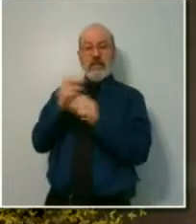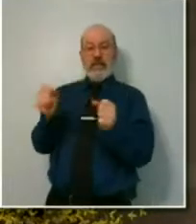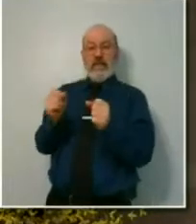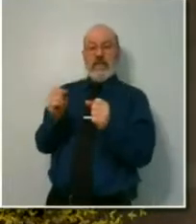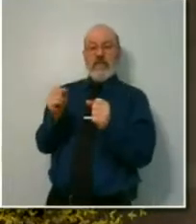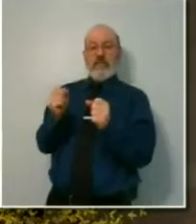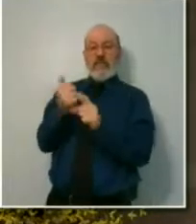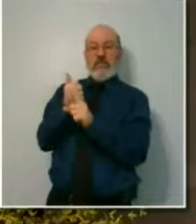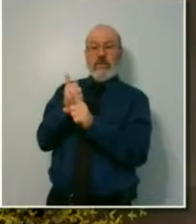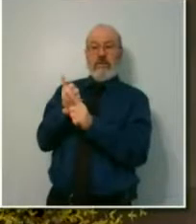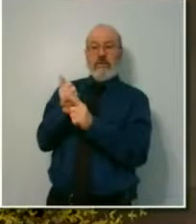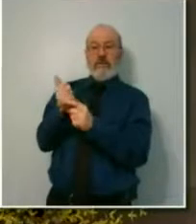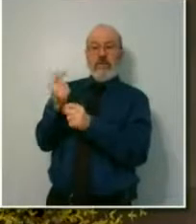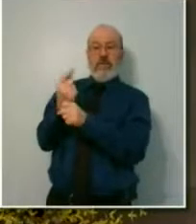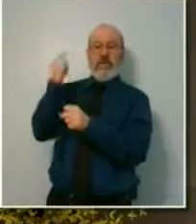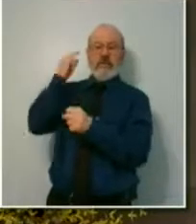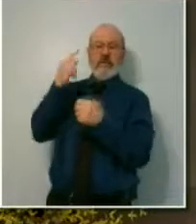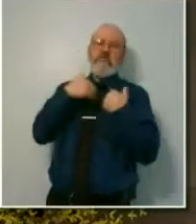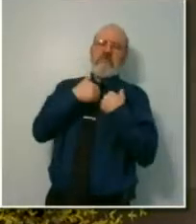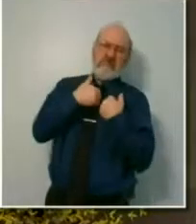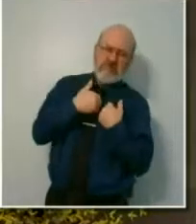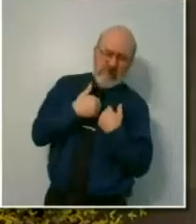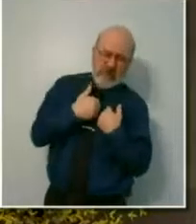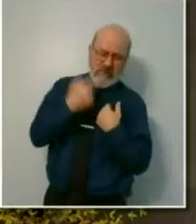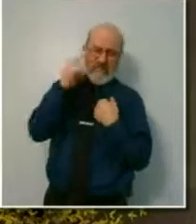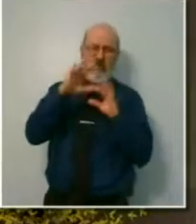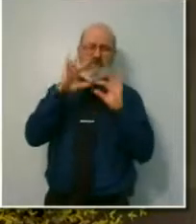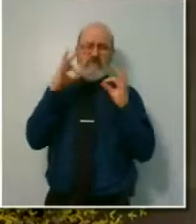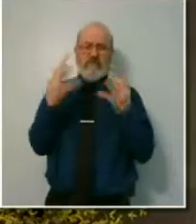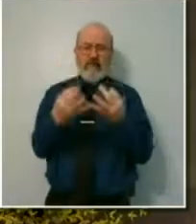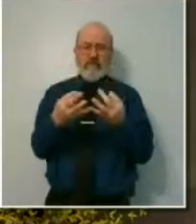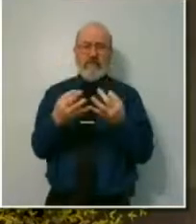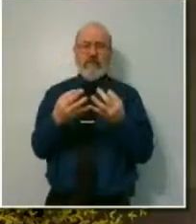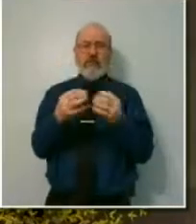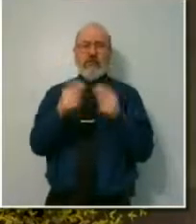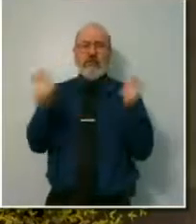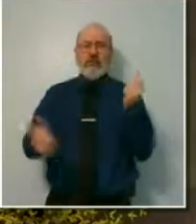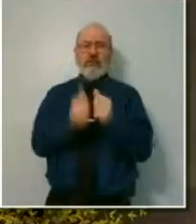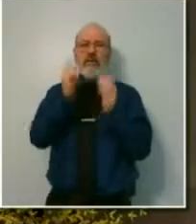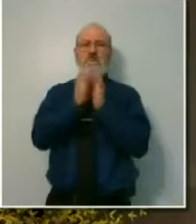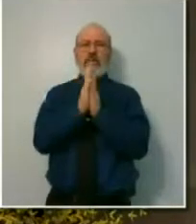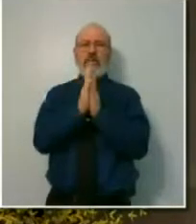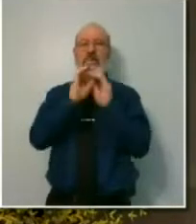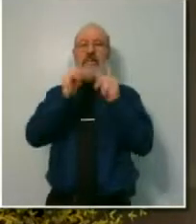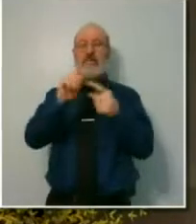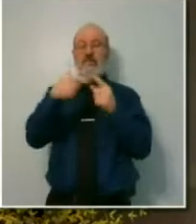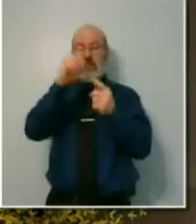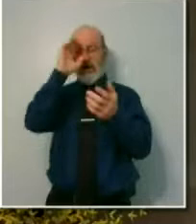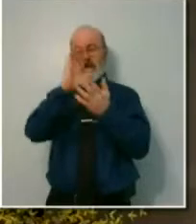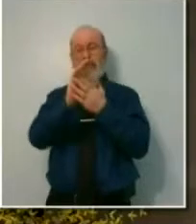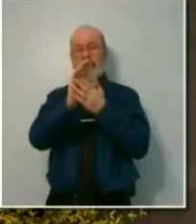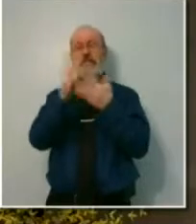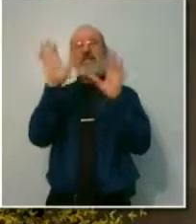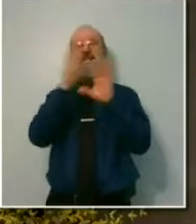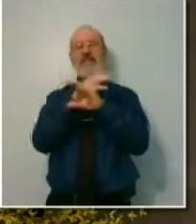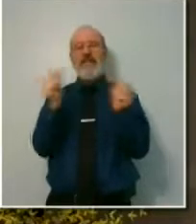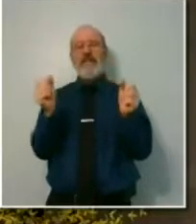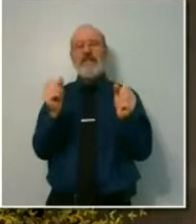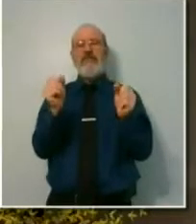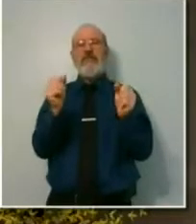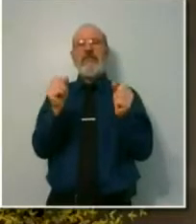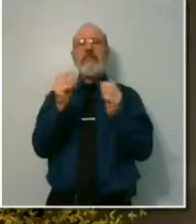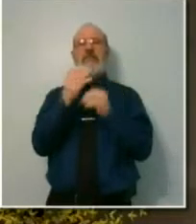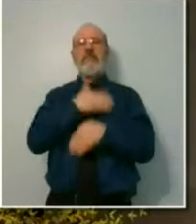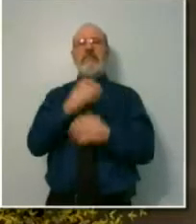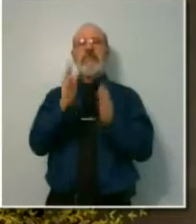had a great burden for the salvation of her family. Her greatest prayer was answered when her husband finally got saved. Please pray for this